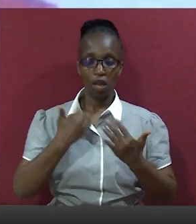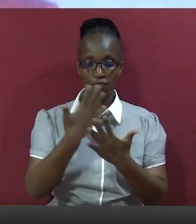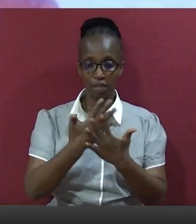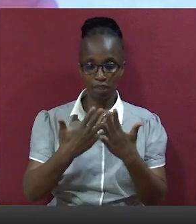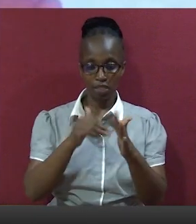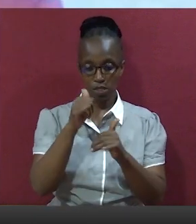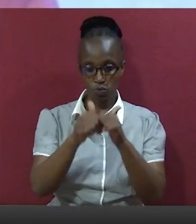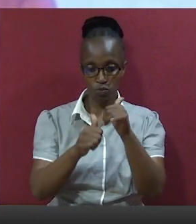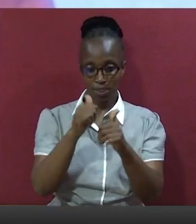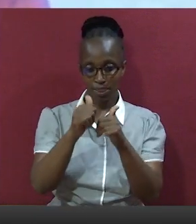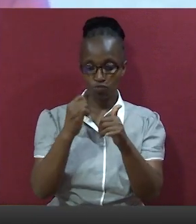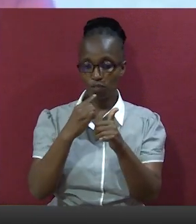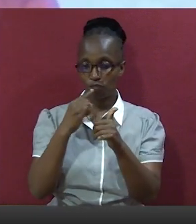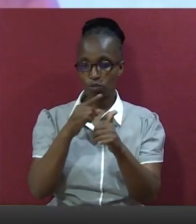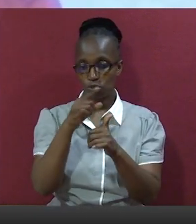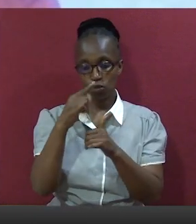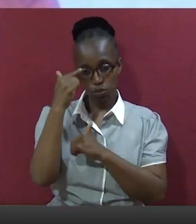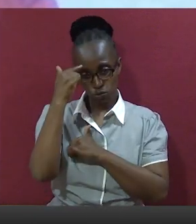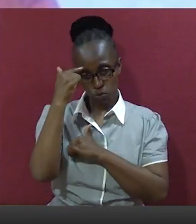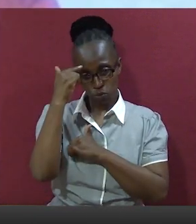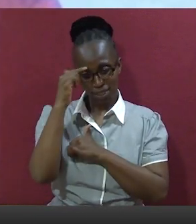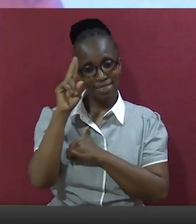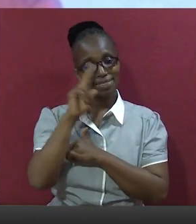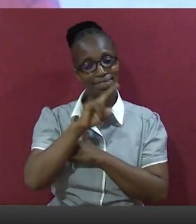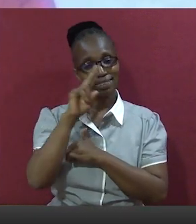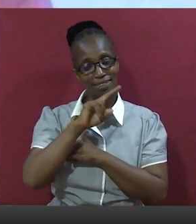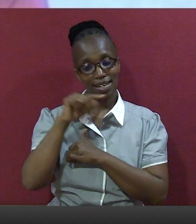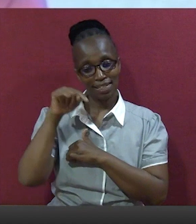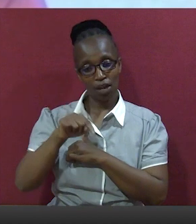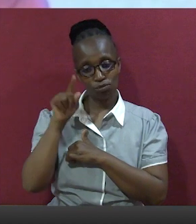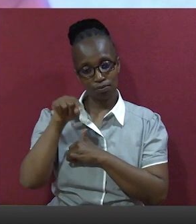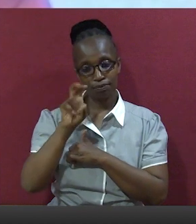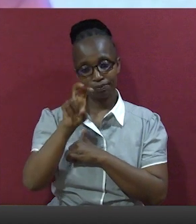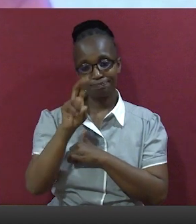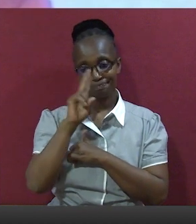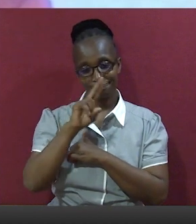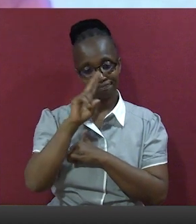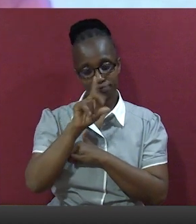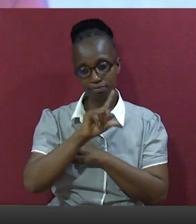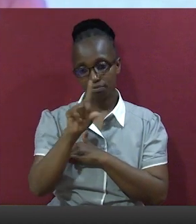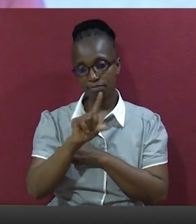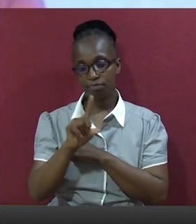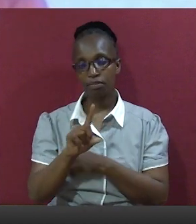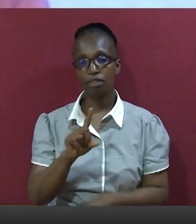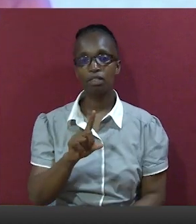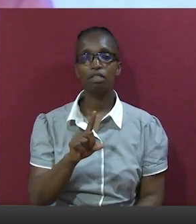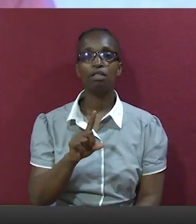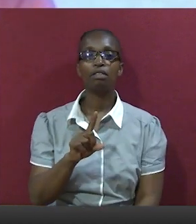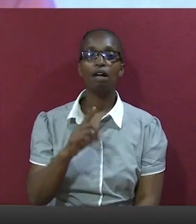And there are things I told you guys, and you thought it was a joke. Now you can see it is not a joke. Sindio?